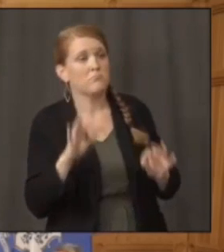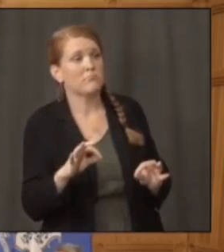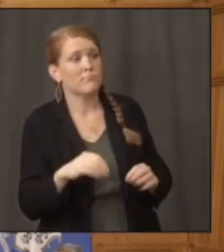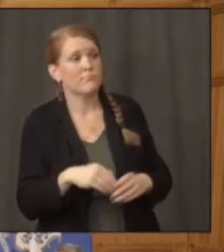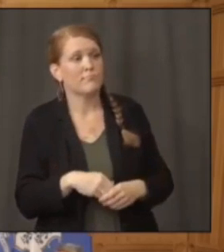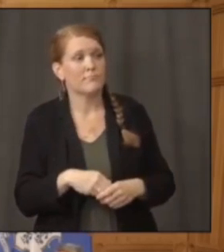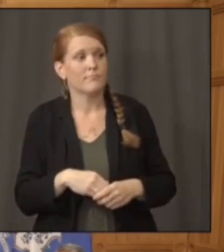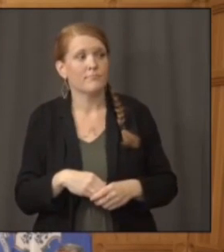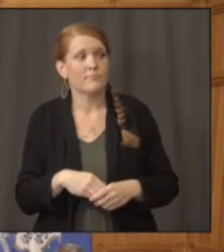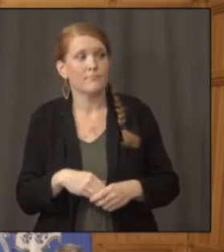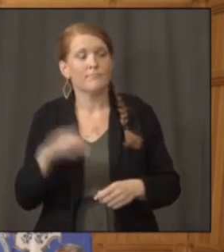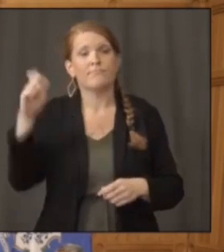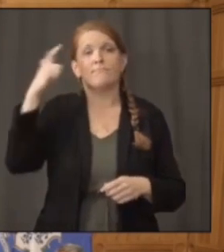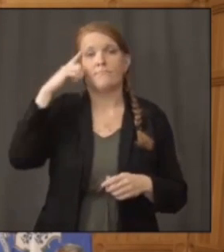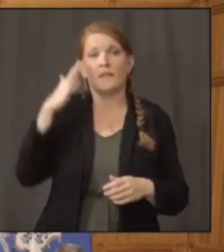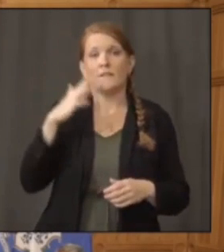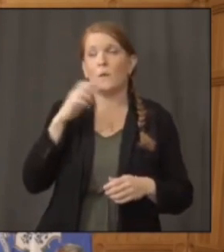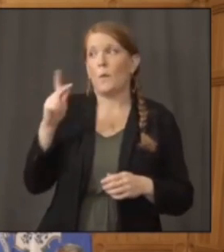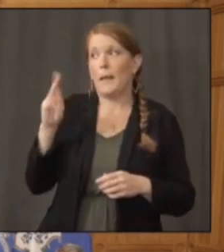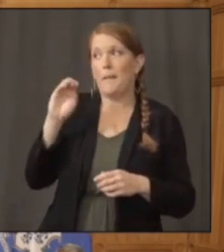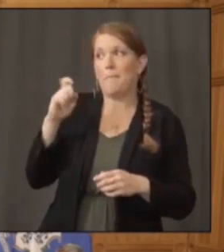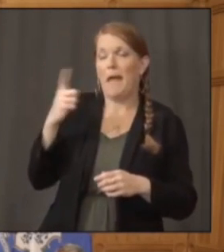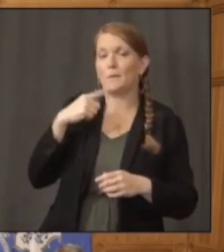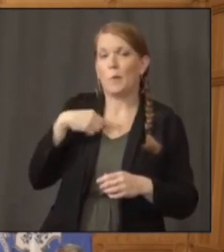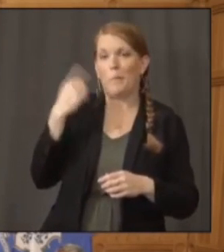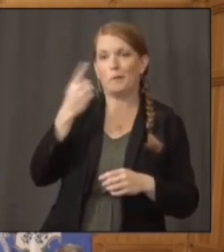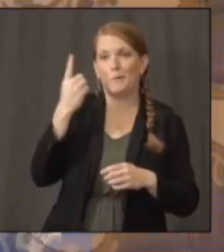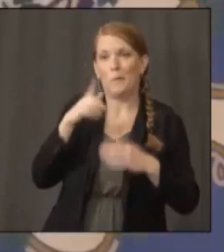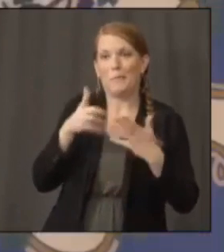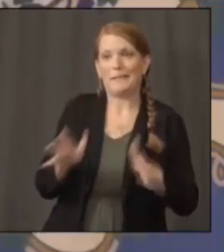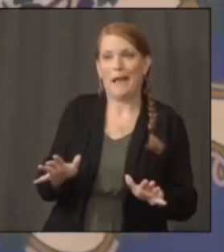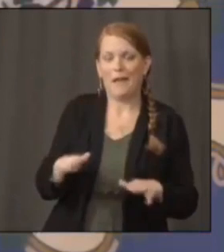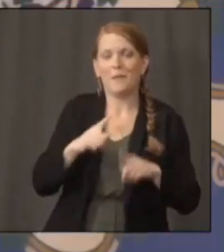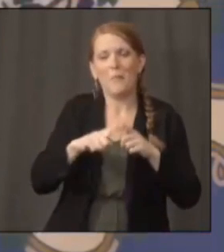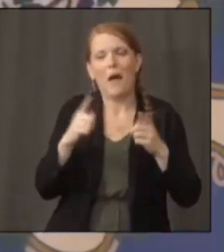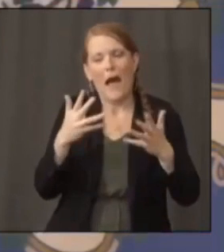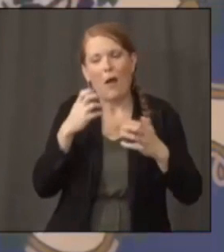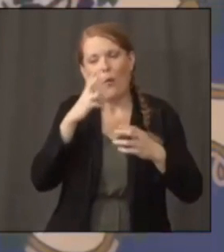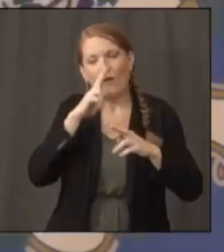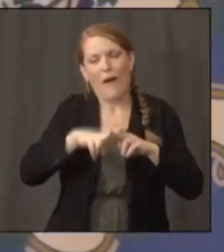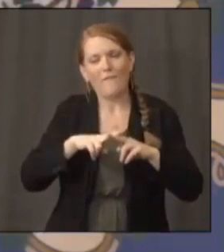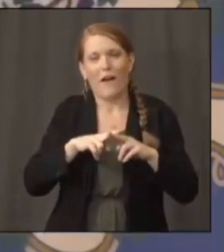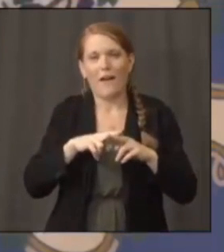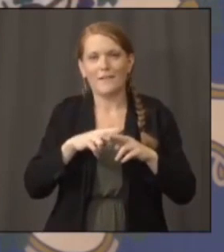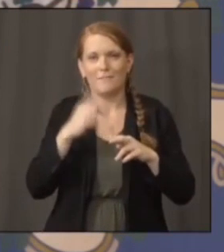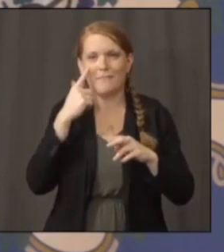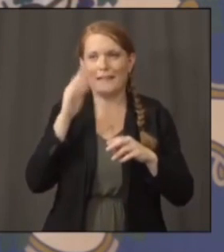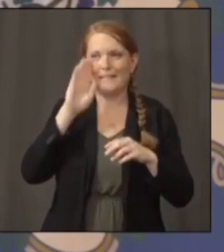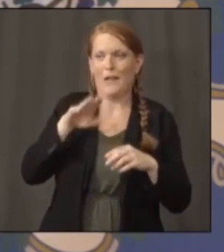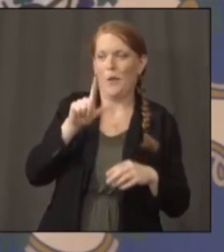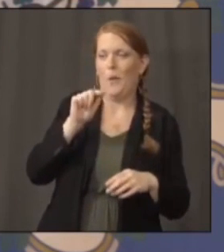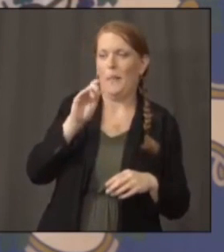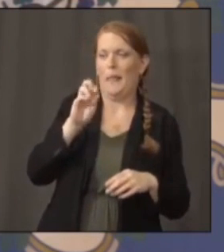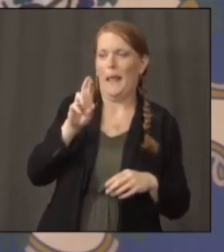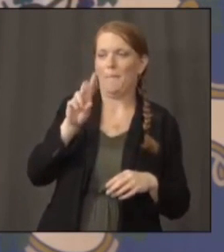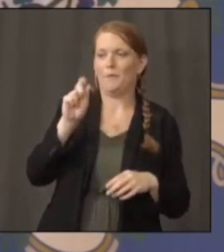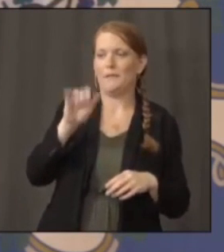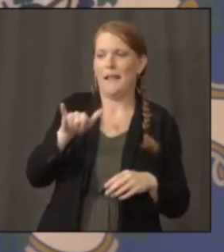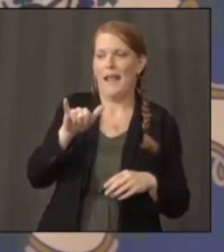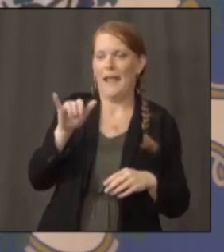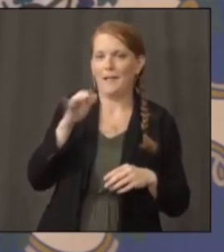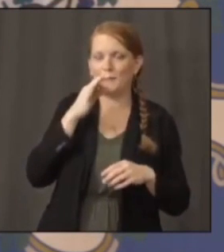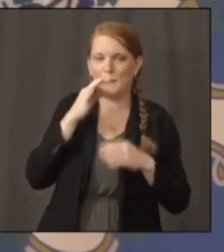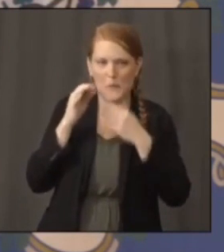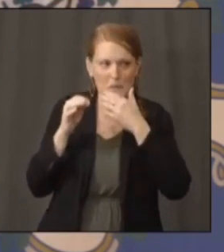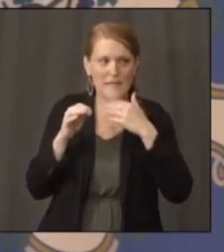All right, Max has given me the wrap signal. I just wanted to have a little fun on the eve of Labor Day. One of the great things I get is dozens of letters